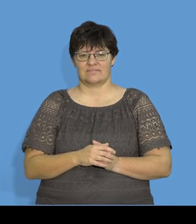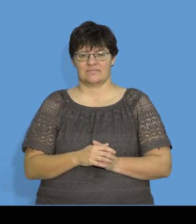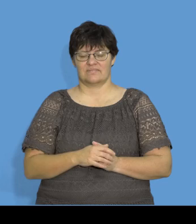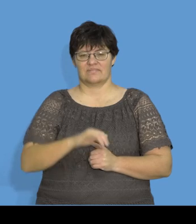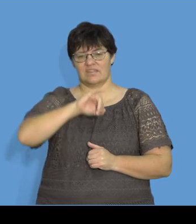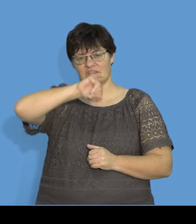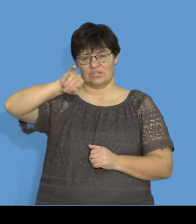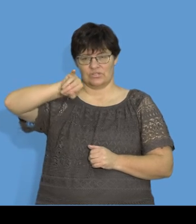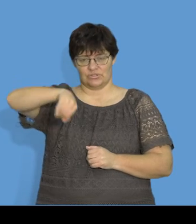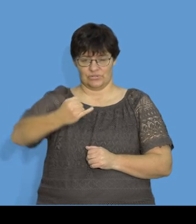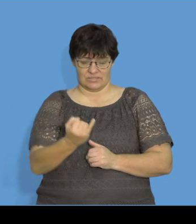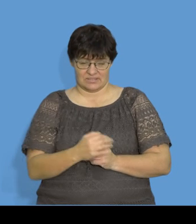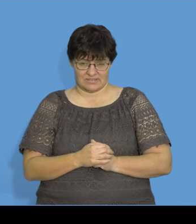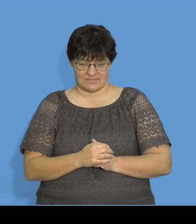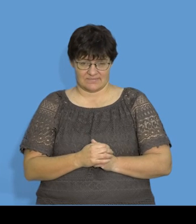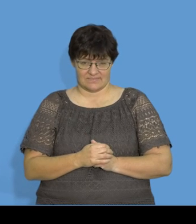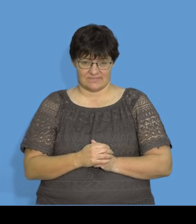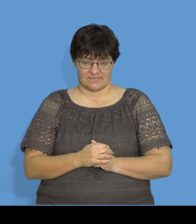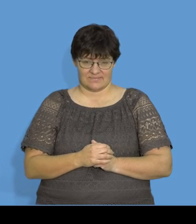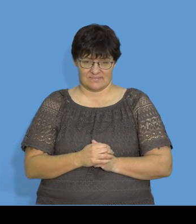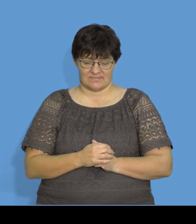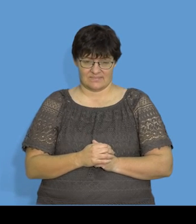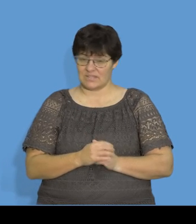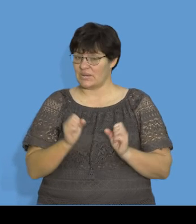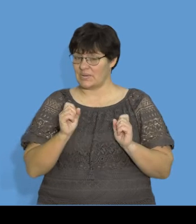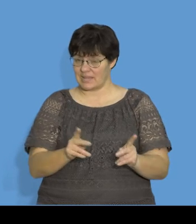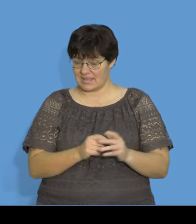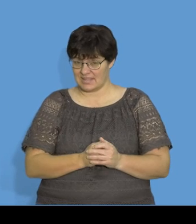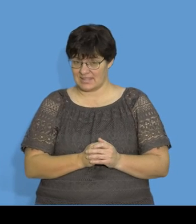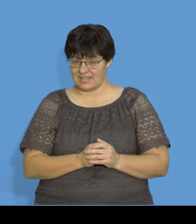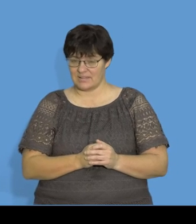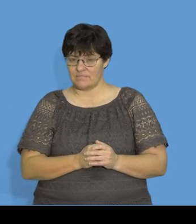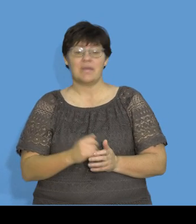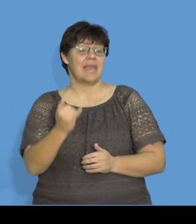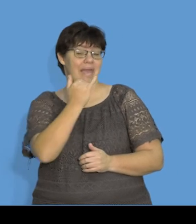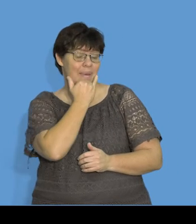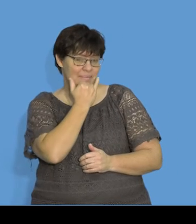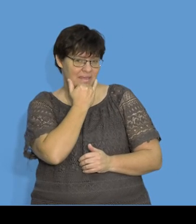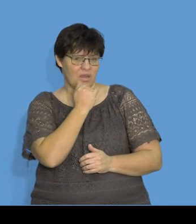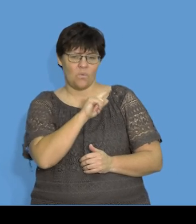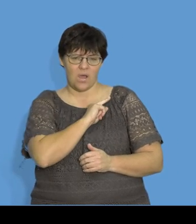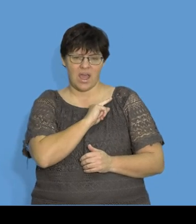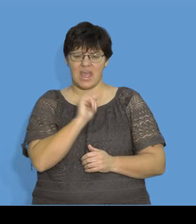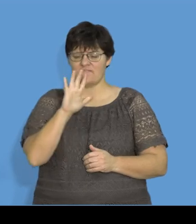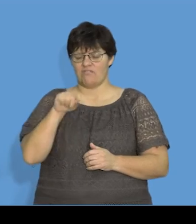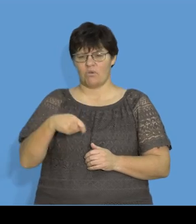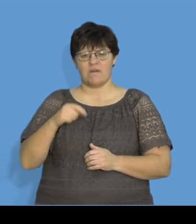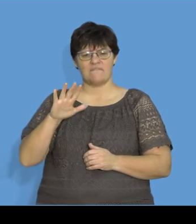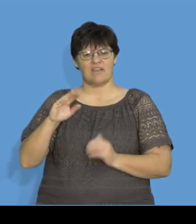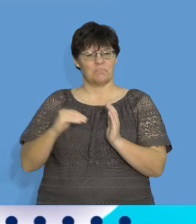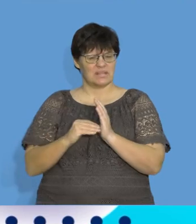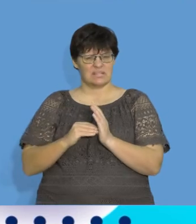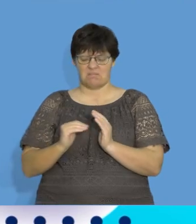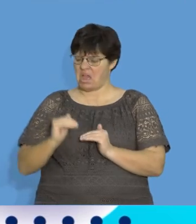964.5 joules. Okay, I'm happy with that answer. It was 5.5 meters, not that